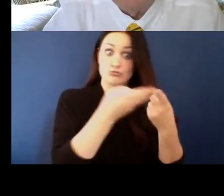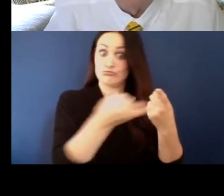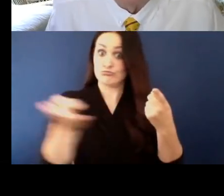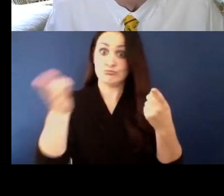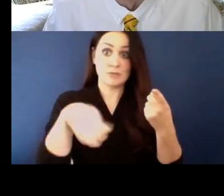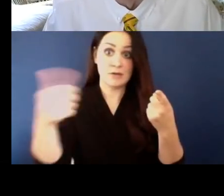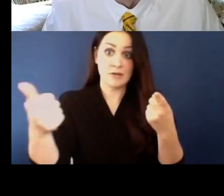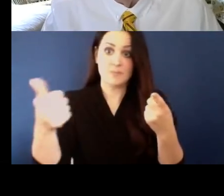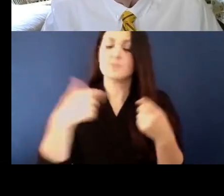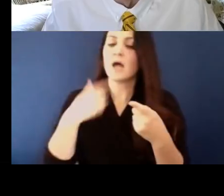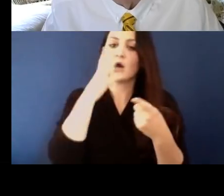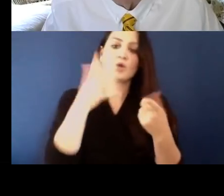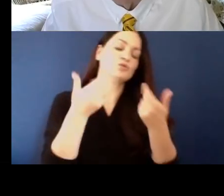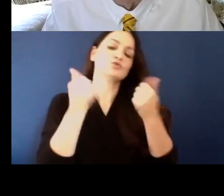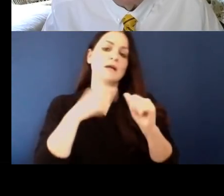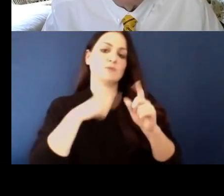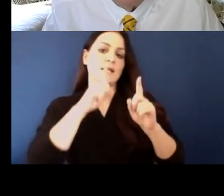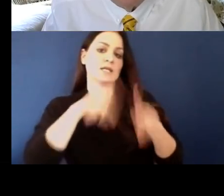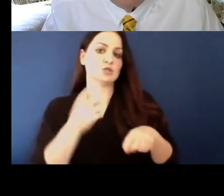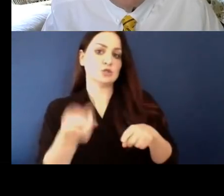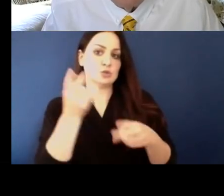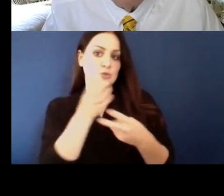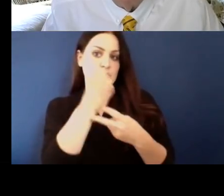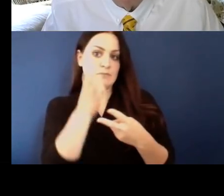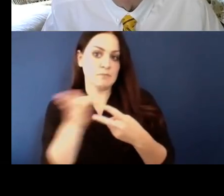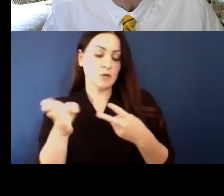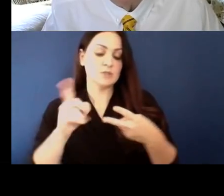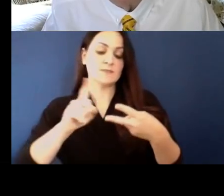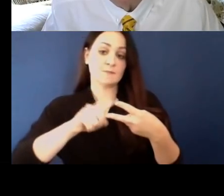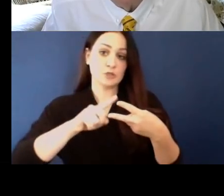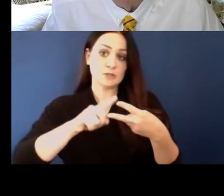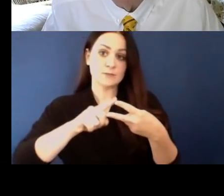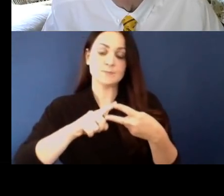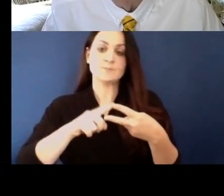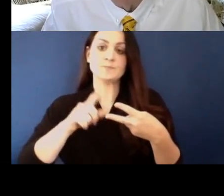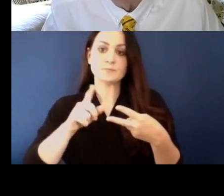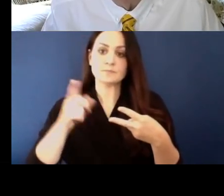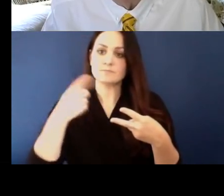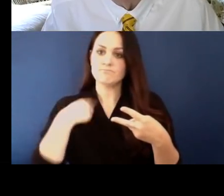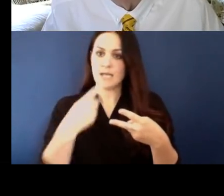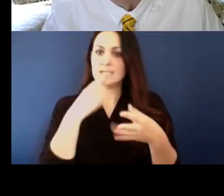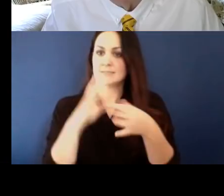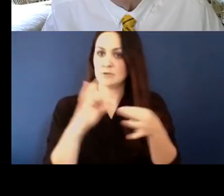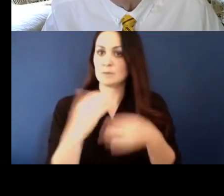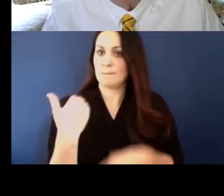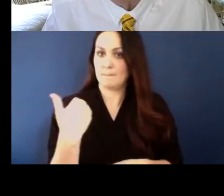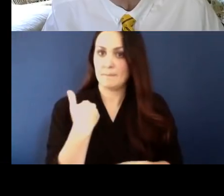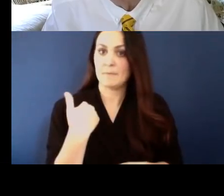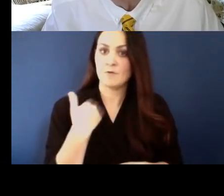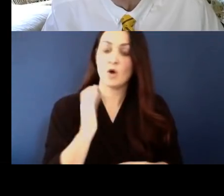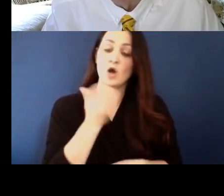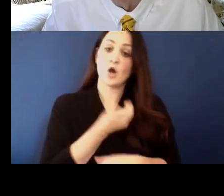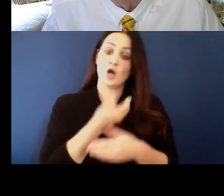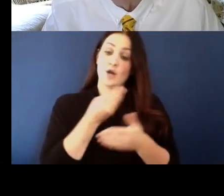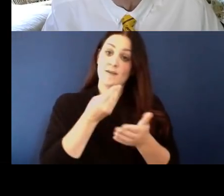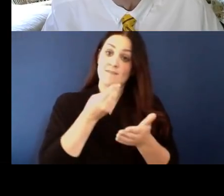I'll try to answer that in two parts. First of all, as I said early on, our financial performance